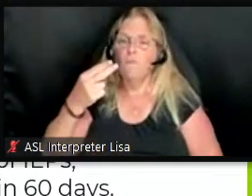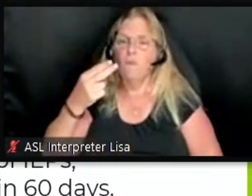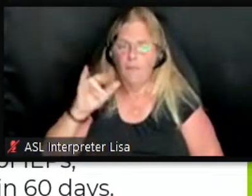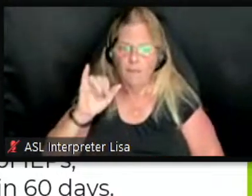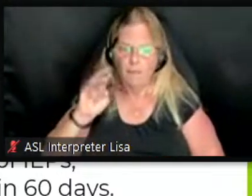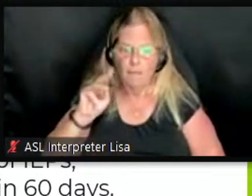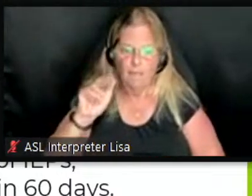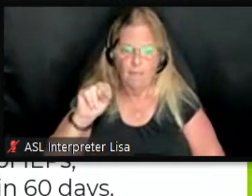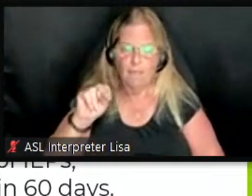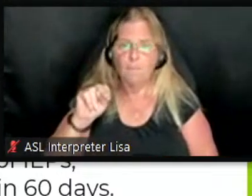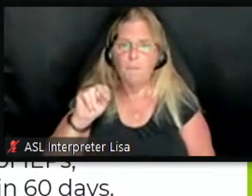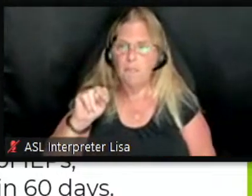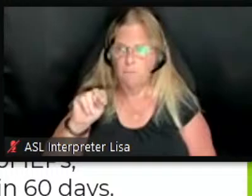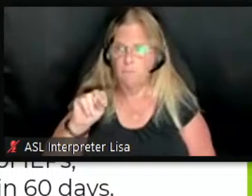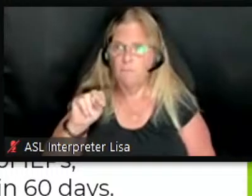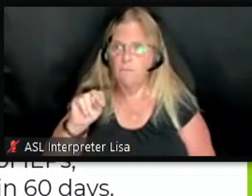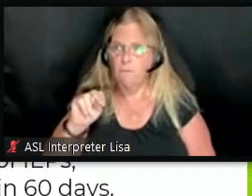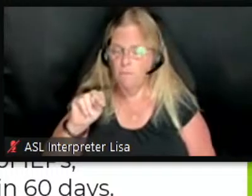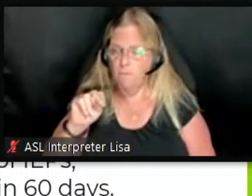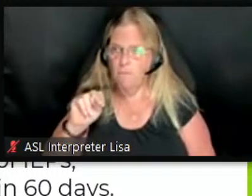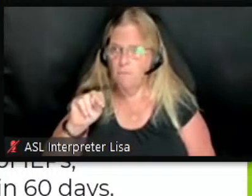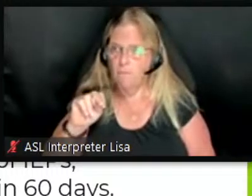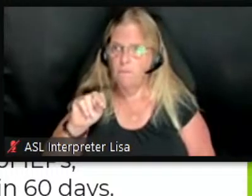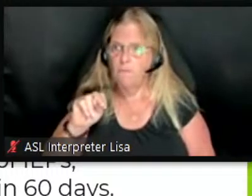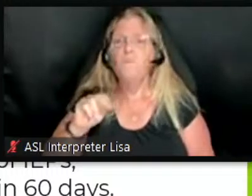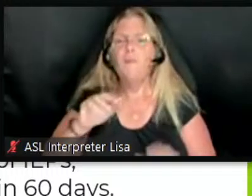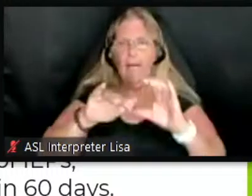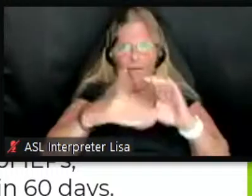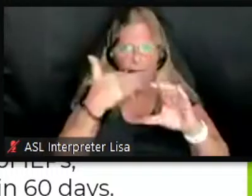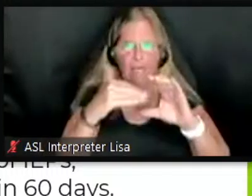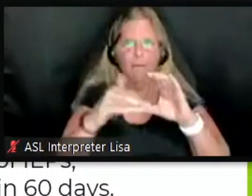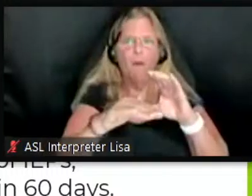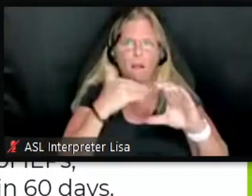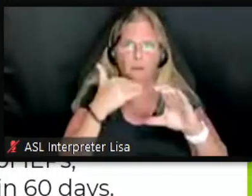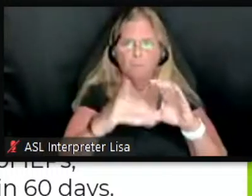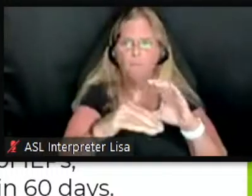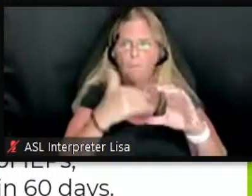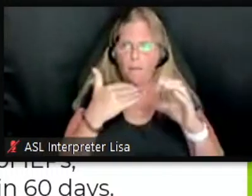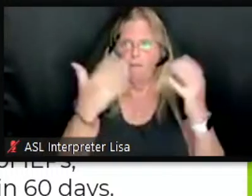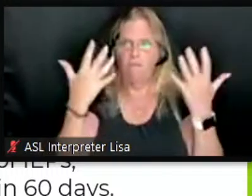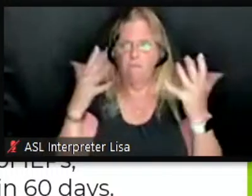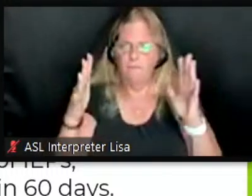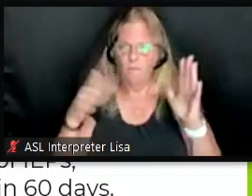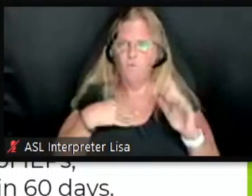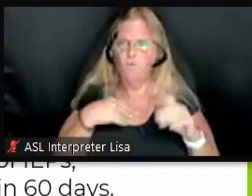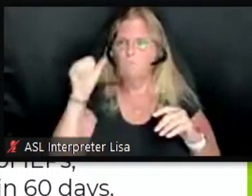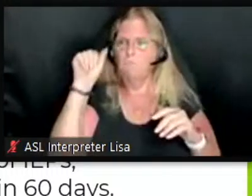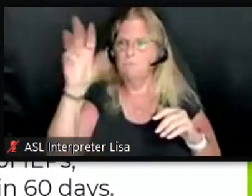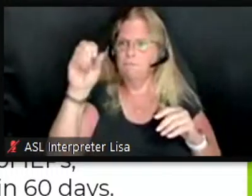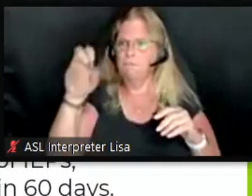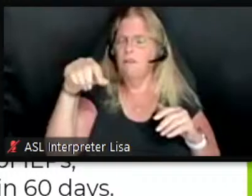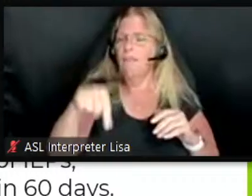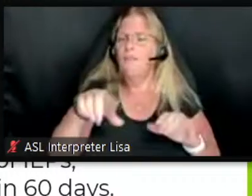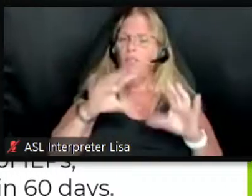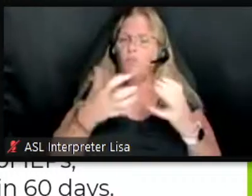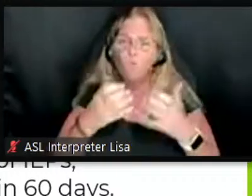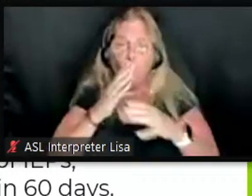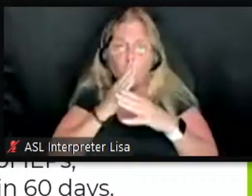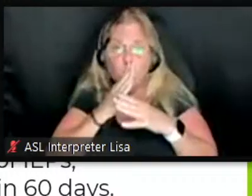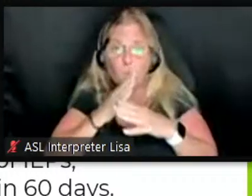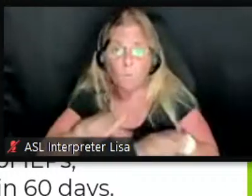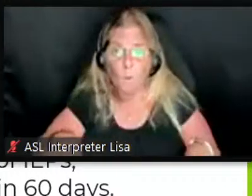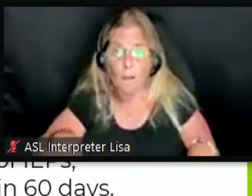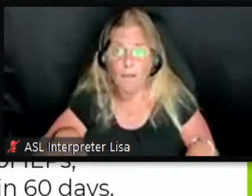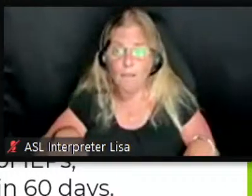and from some emails that we've received that didn't make it. So I don't know. This group is kind of silent, but they do love to text,